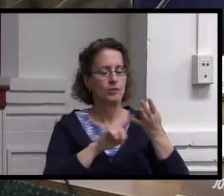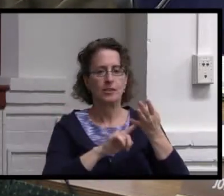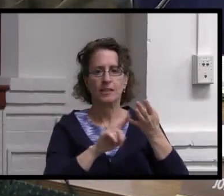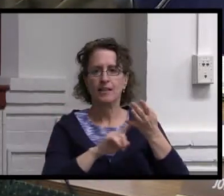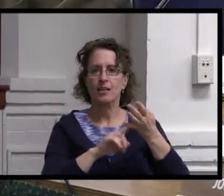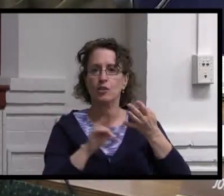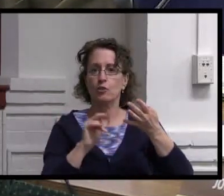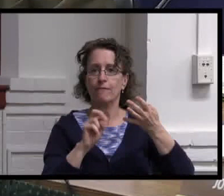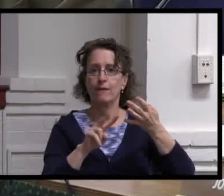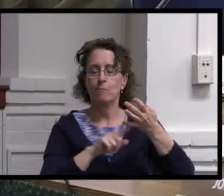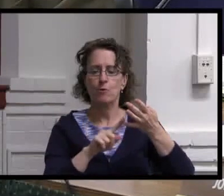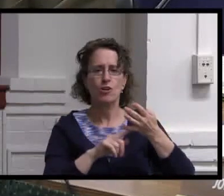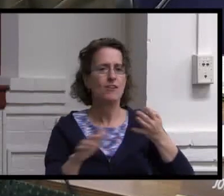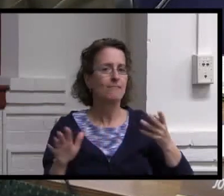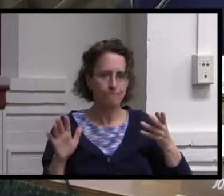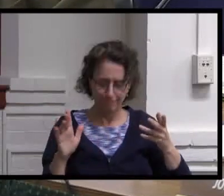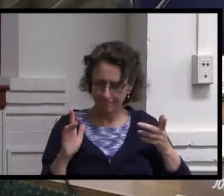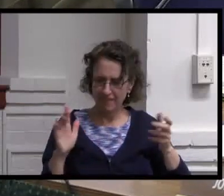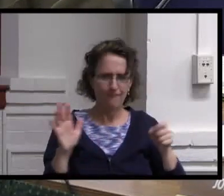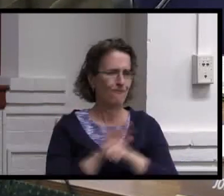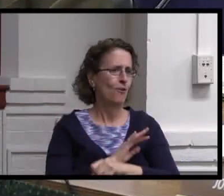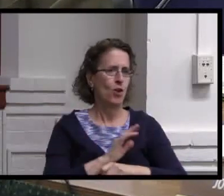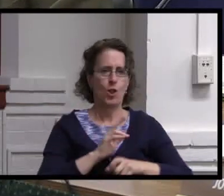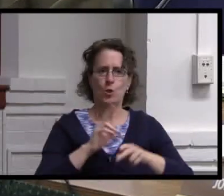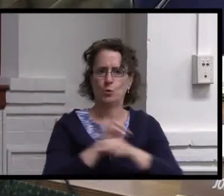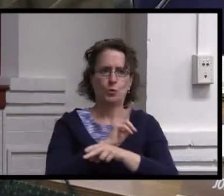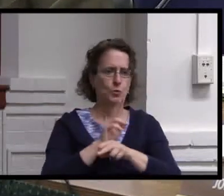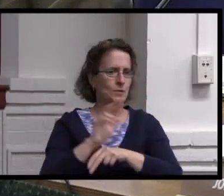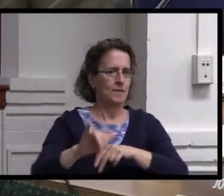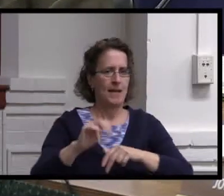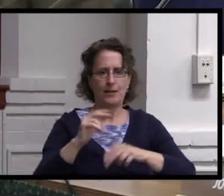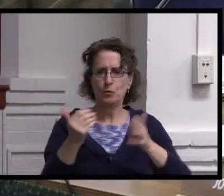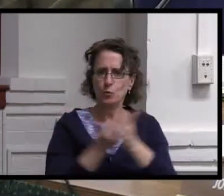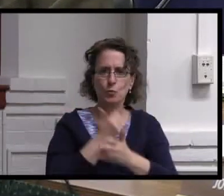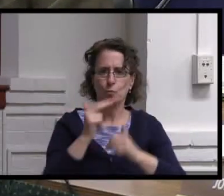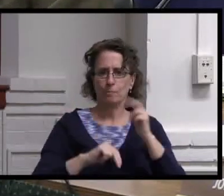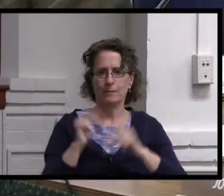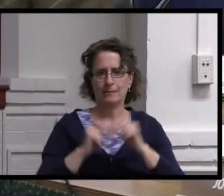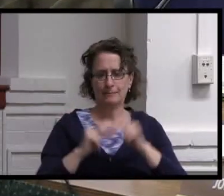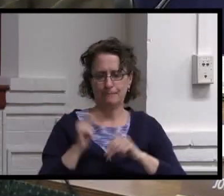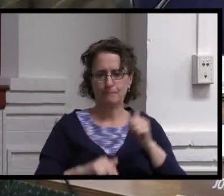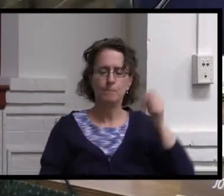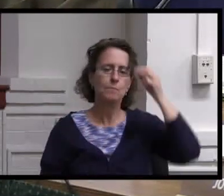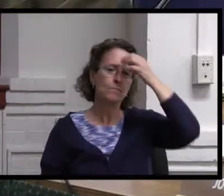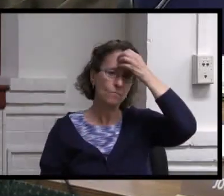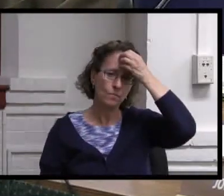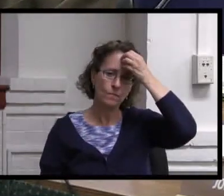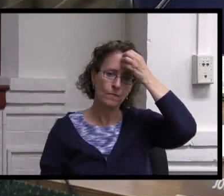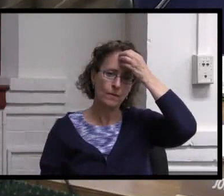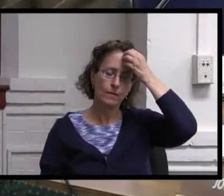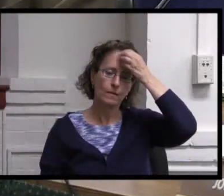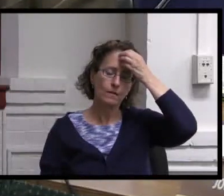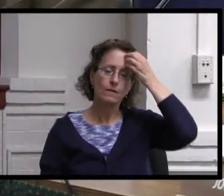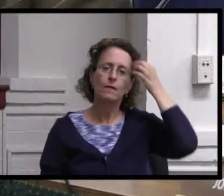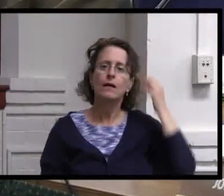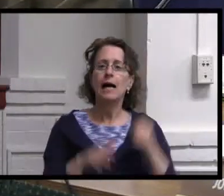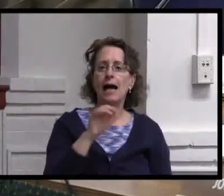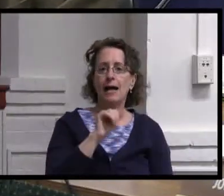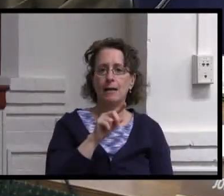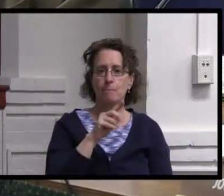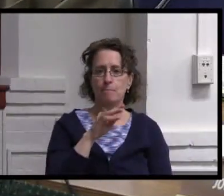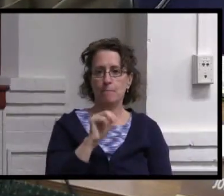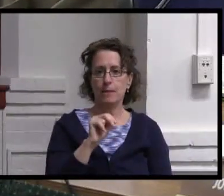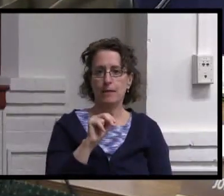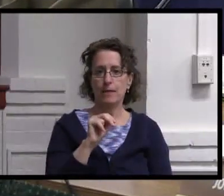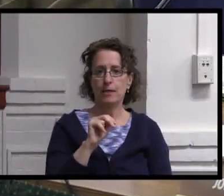fully operational in its new new condition. On the authorization, administrative authorization